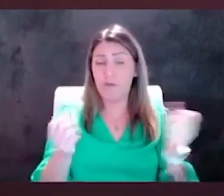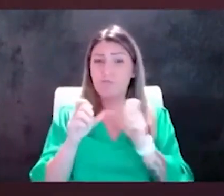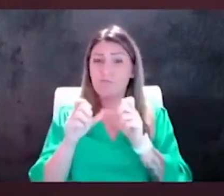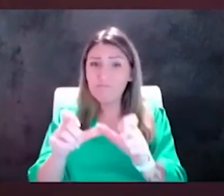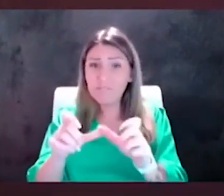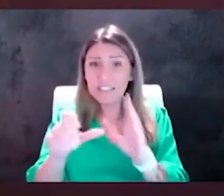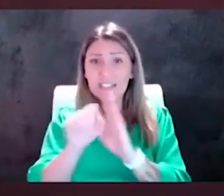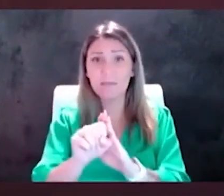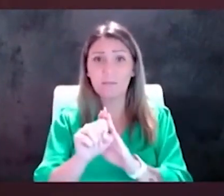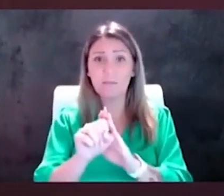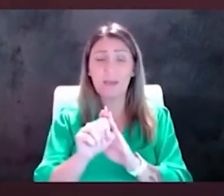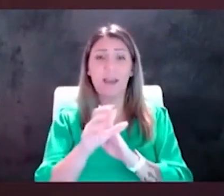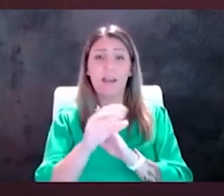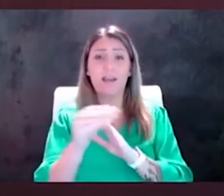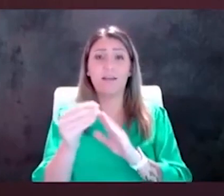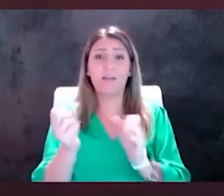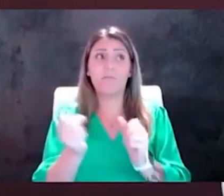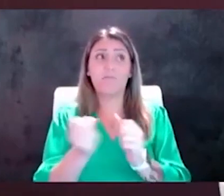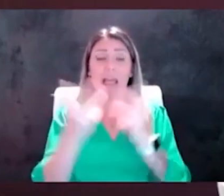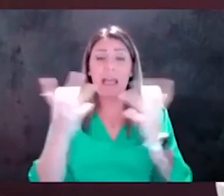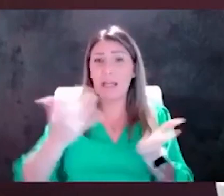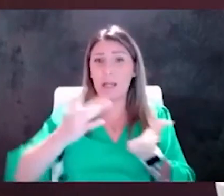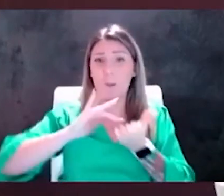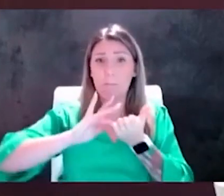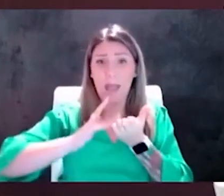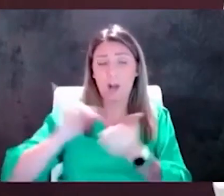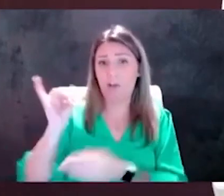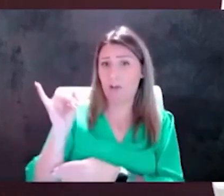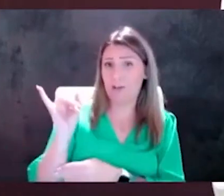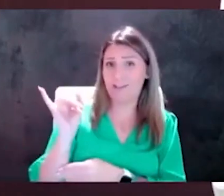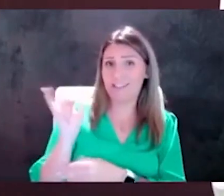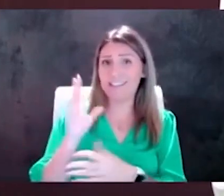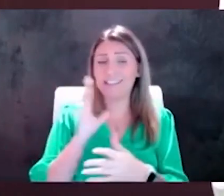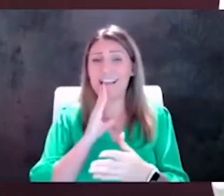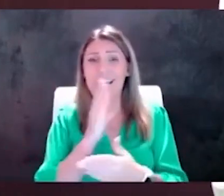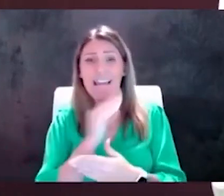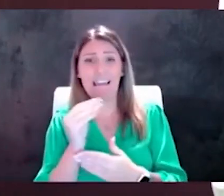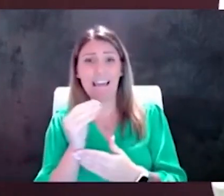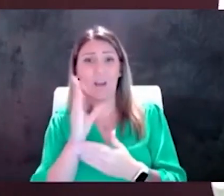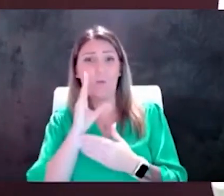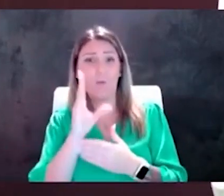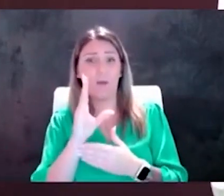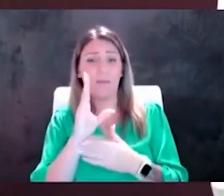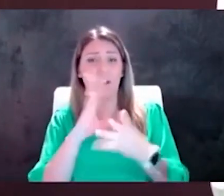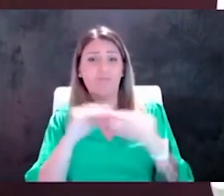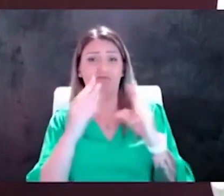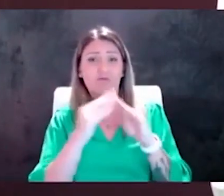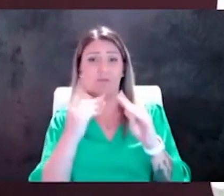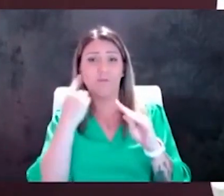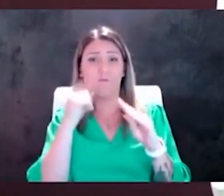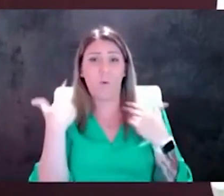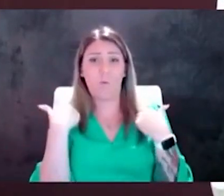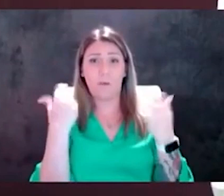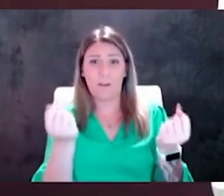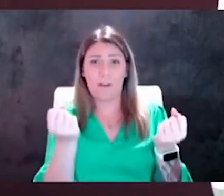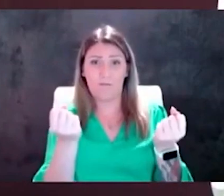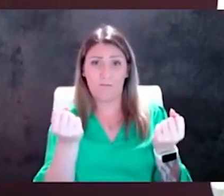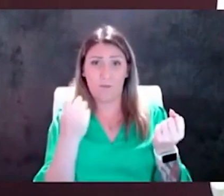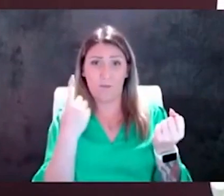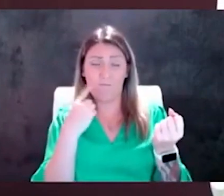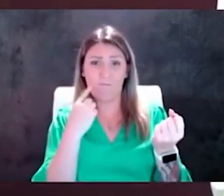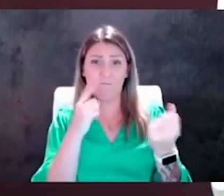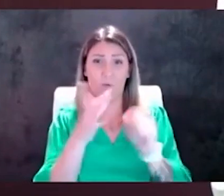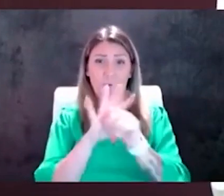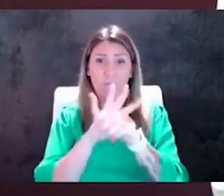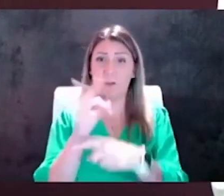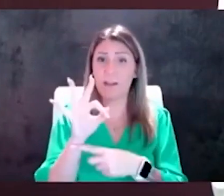from a lot of medical illnesses. And it is going to be the story of recovery from COVID-19. We've got to go with the science. We